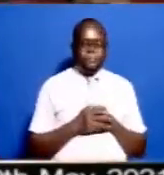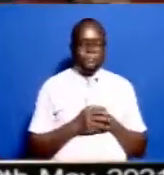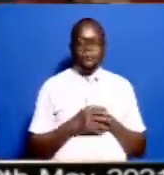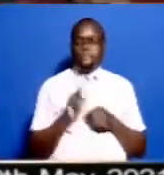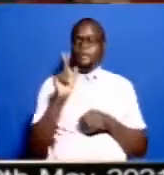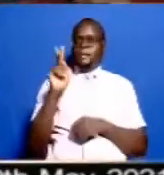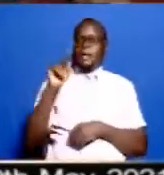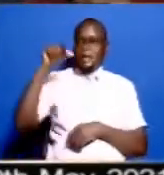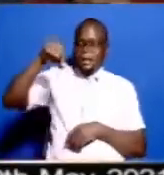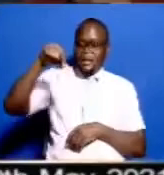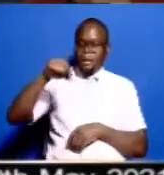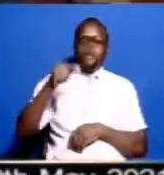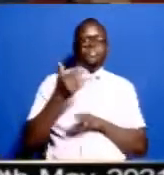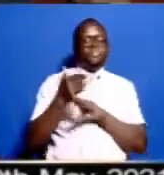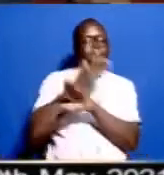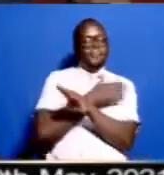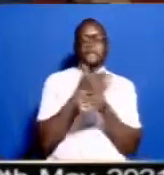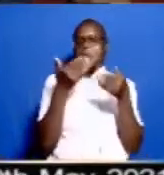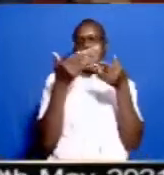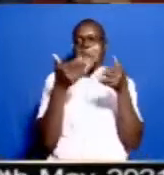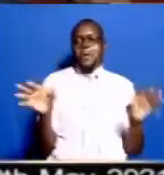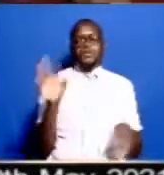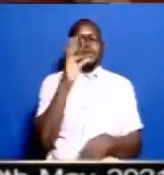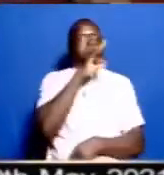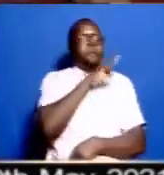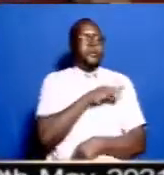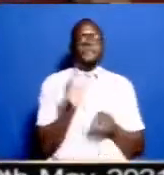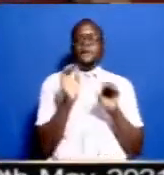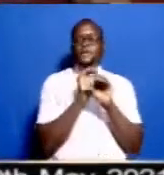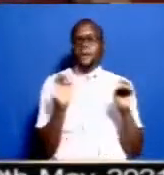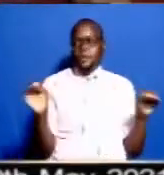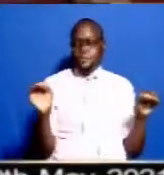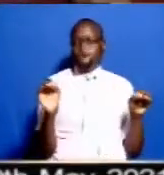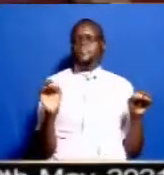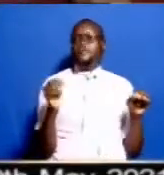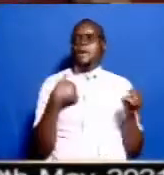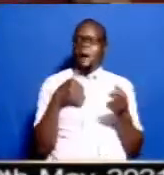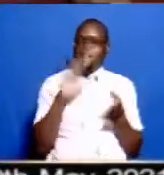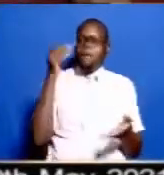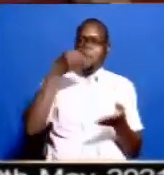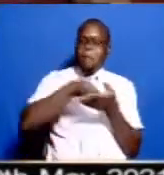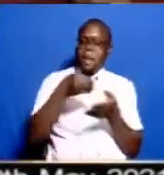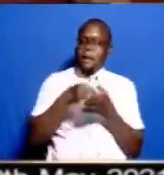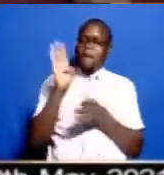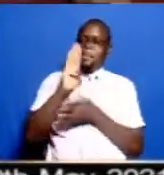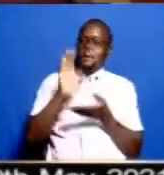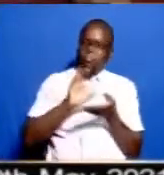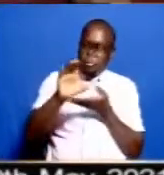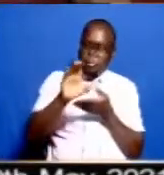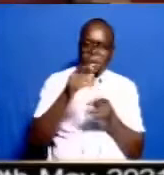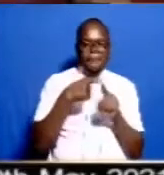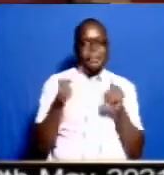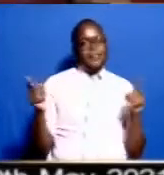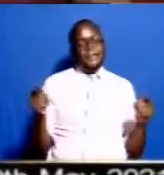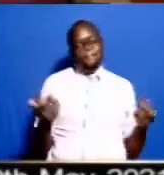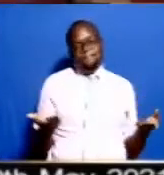Kenya Airways has been making losses. It may have turnover in the billions, but when you look at